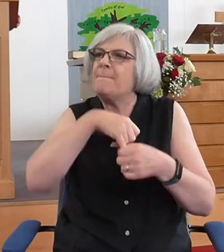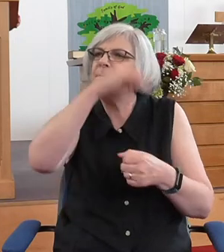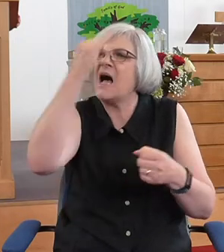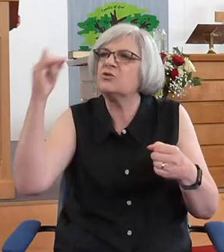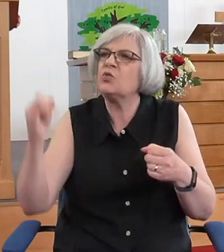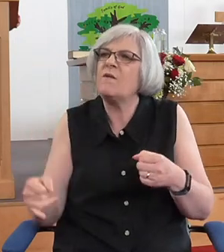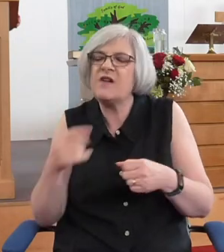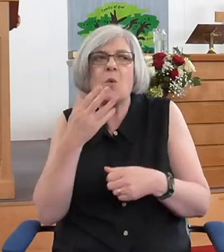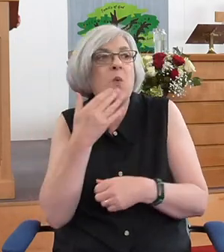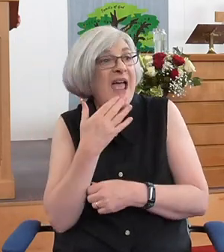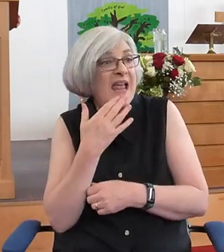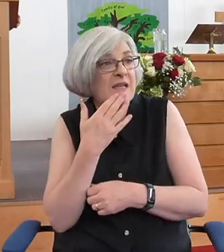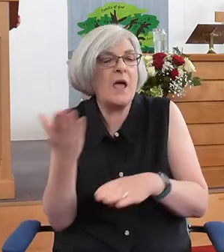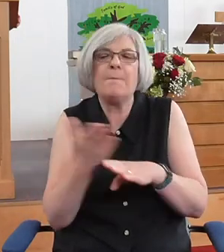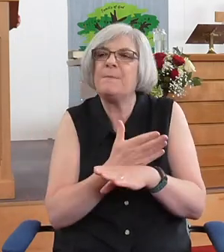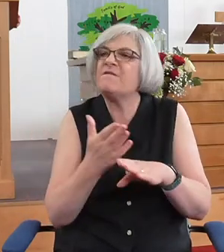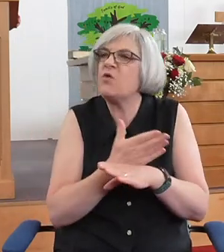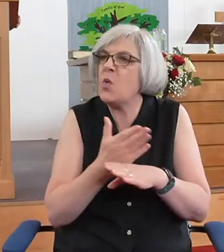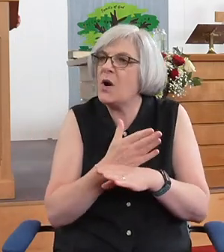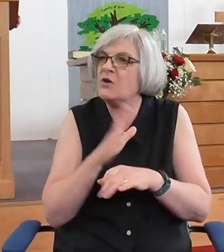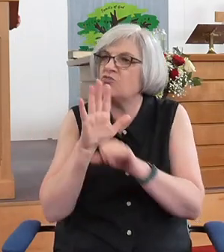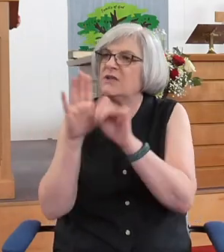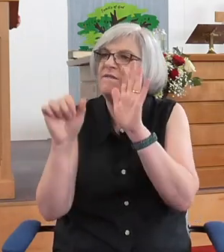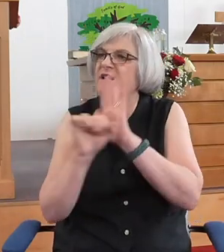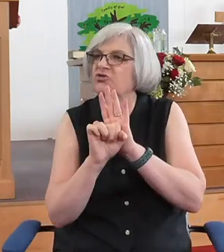crucifixion, so the day before Good Friday.